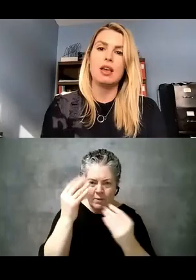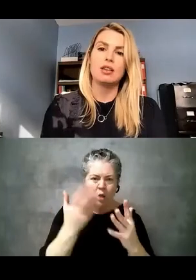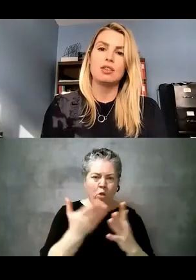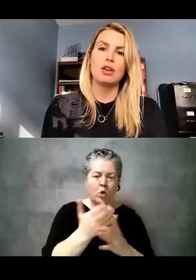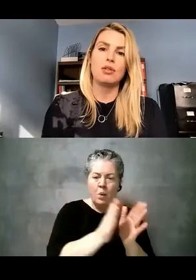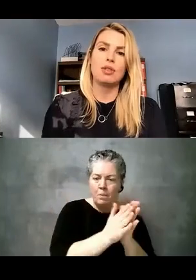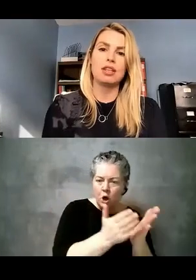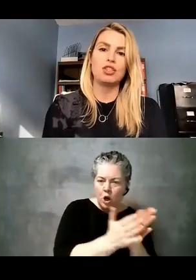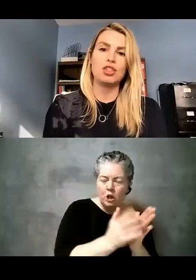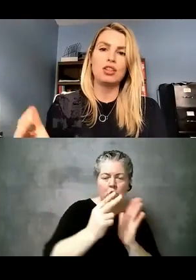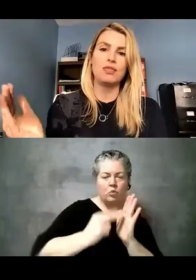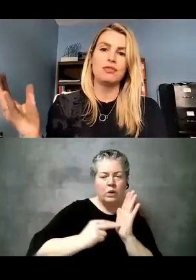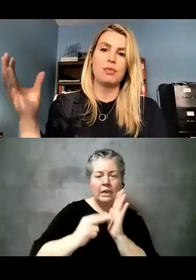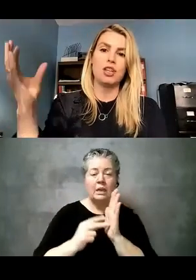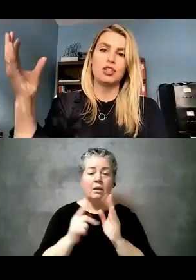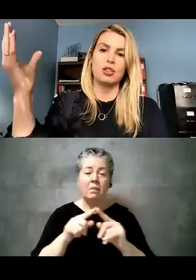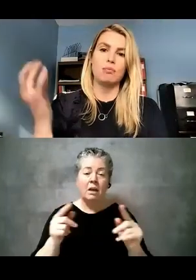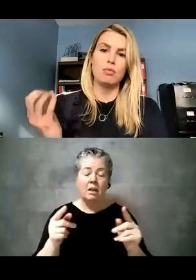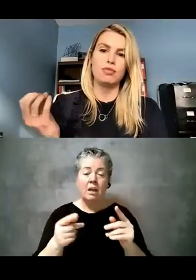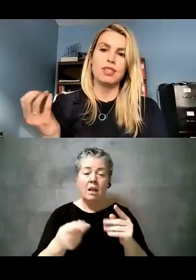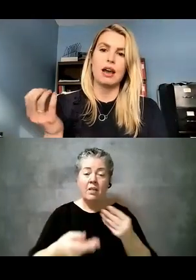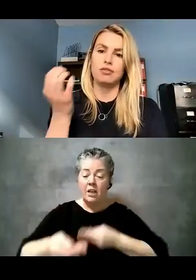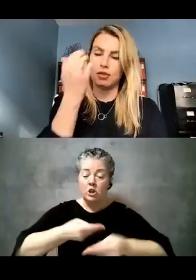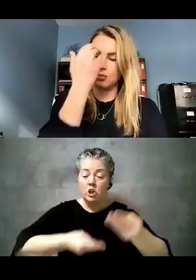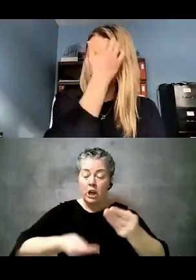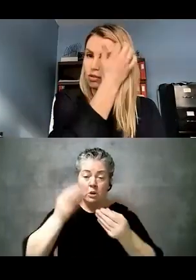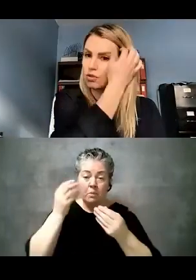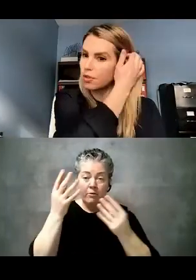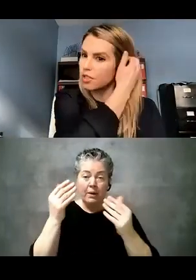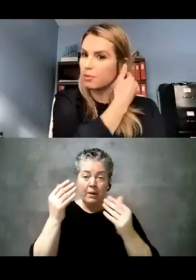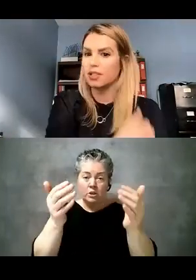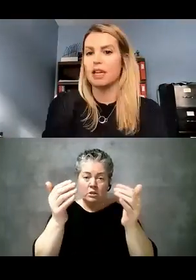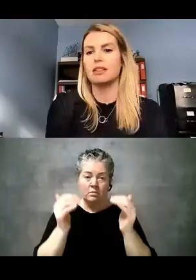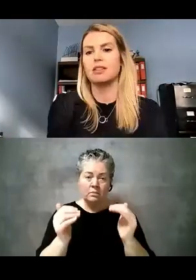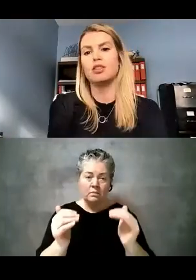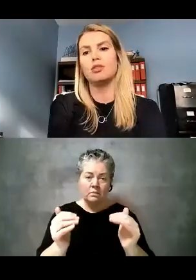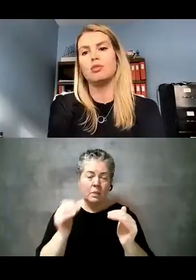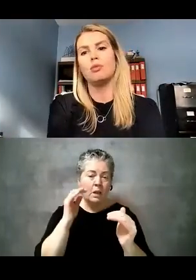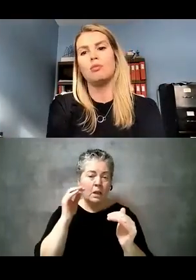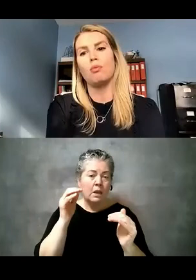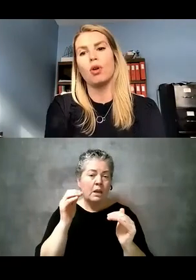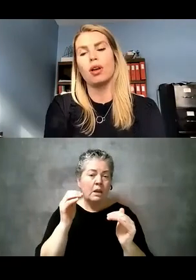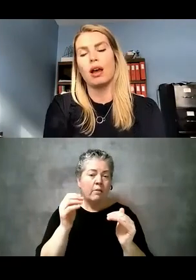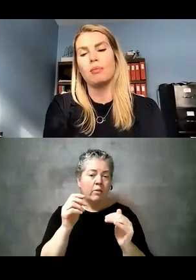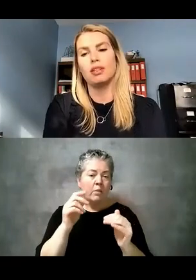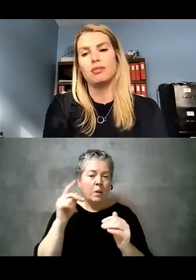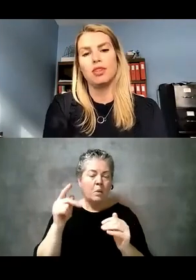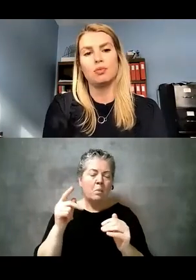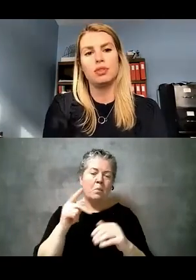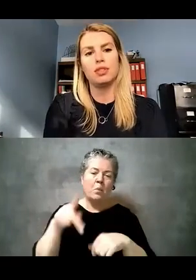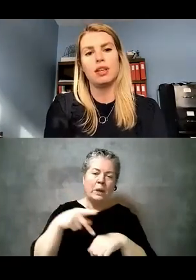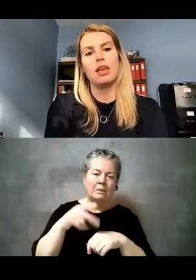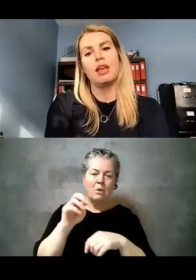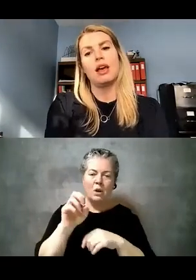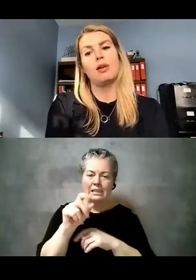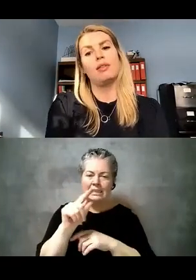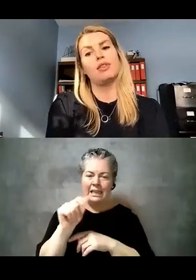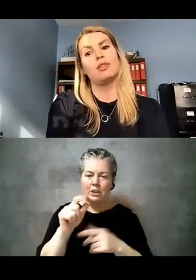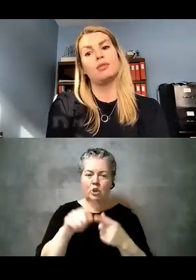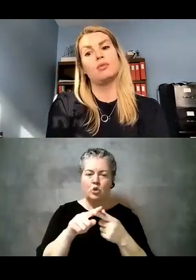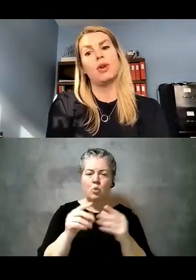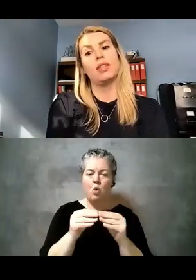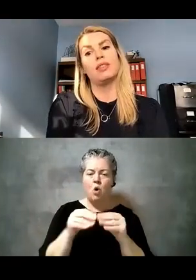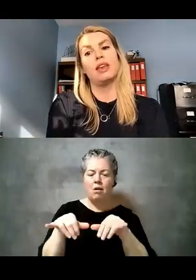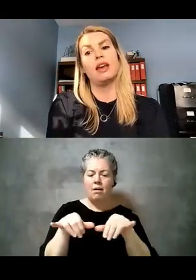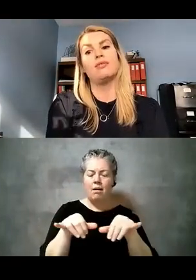reading. So the exchange of information moved down from just those principal estates to more common individuals.